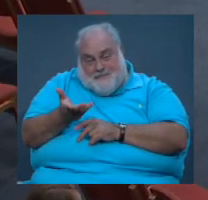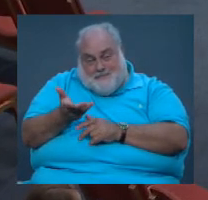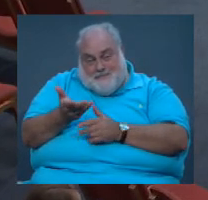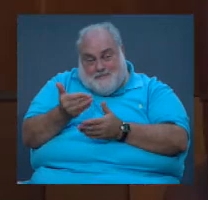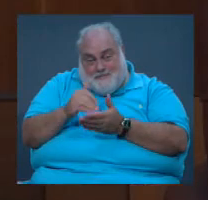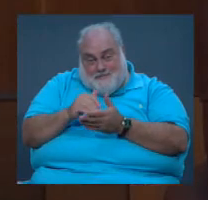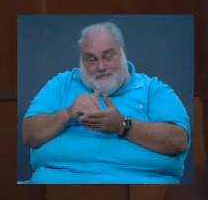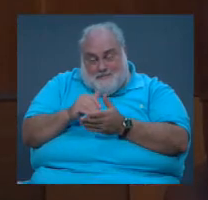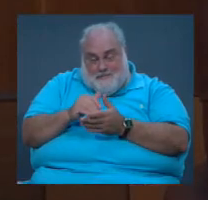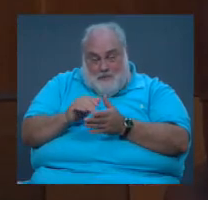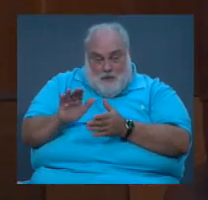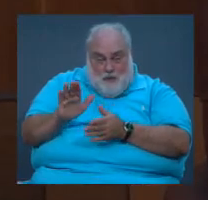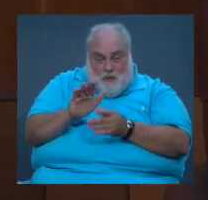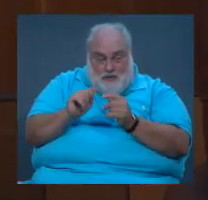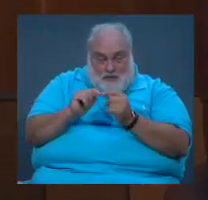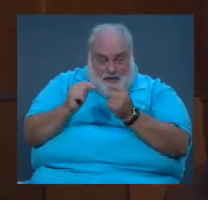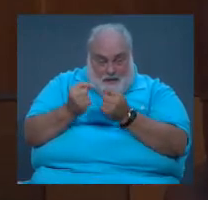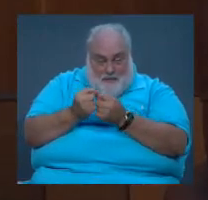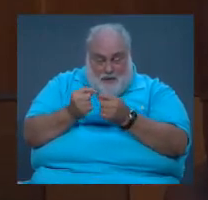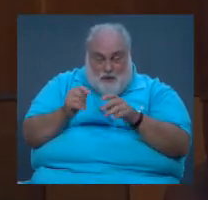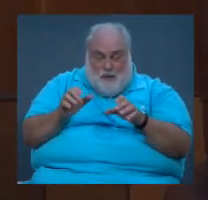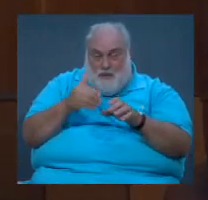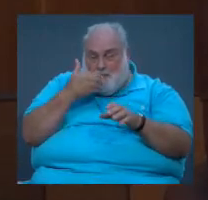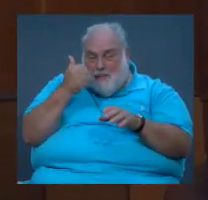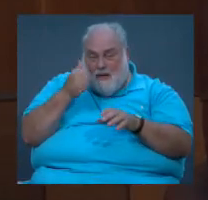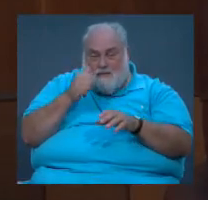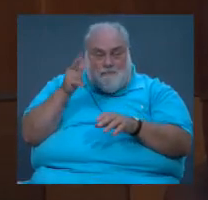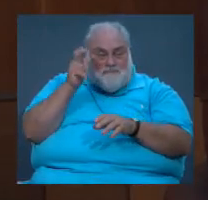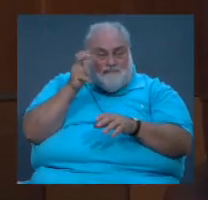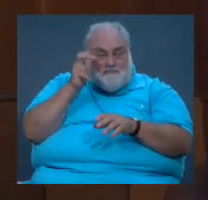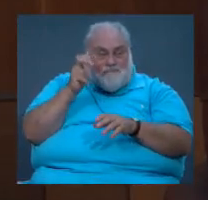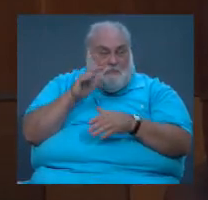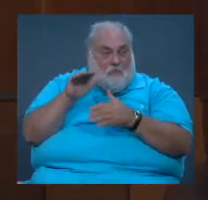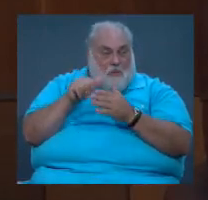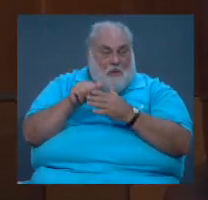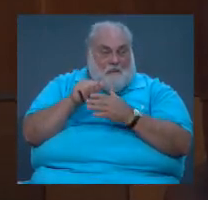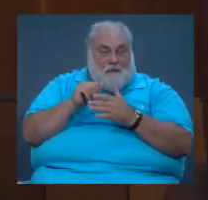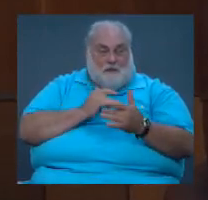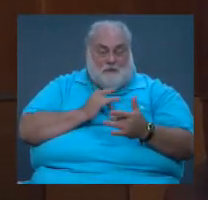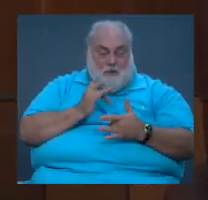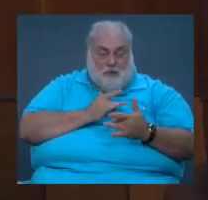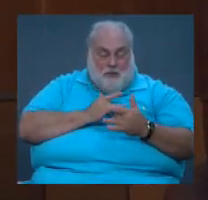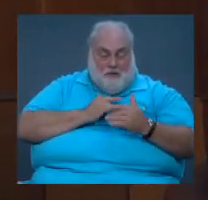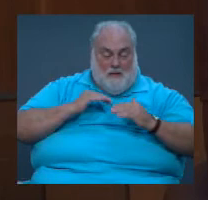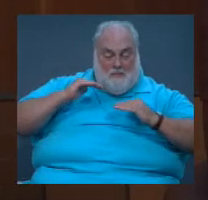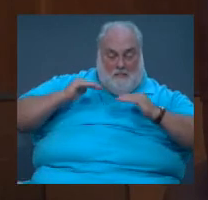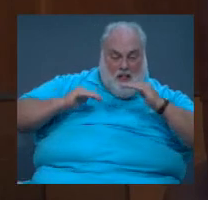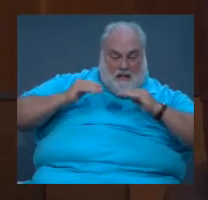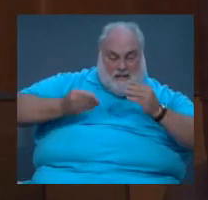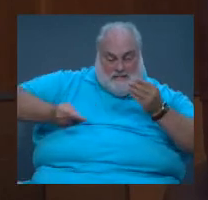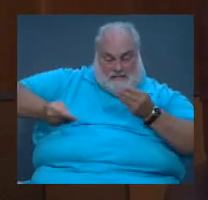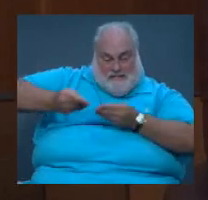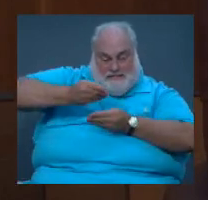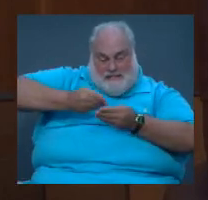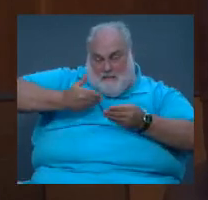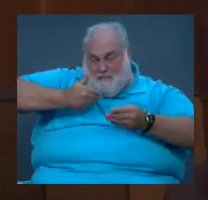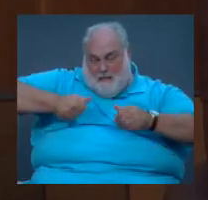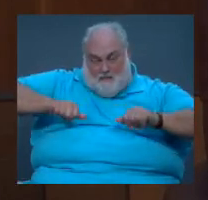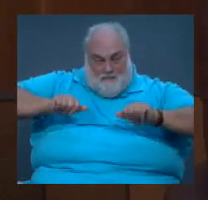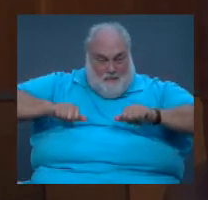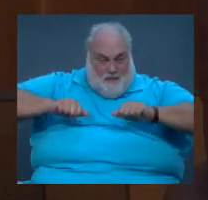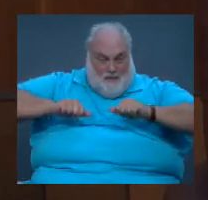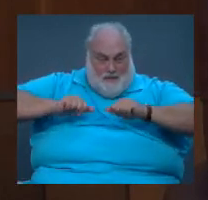your executive leadership team is going to do our best to listen to all the concerns and balance them as best as possible, based